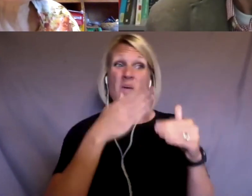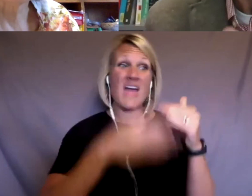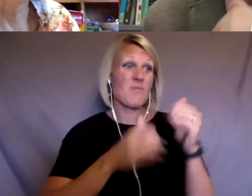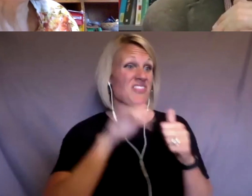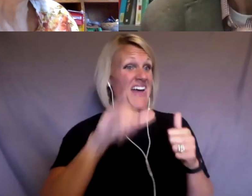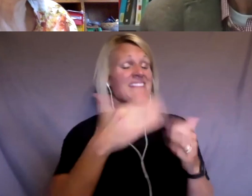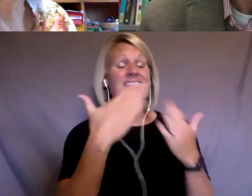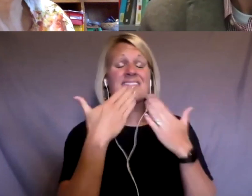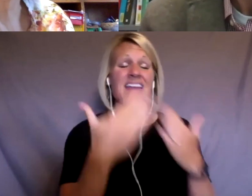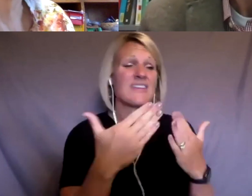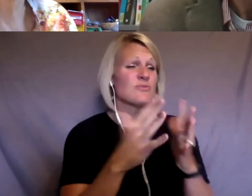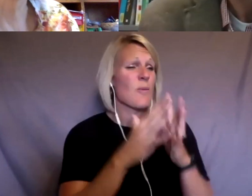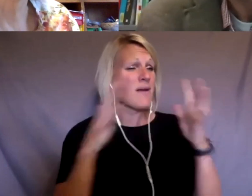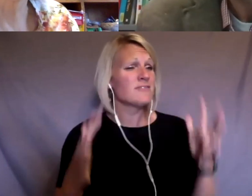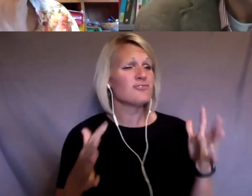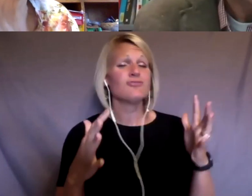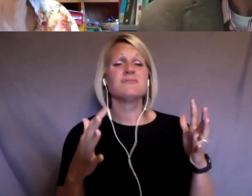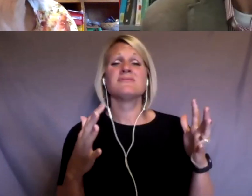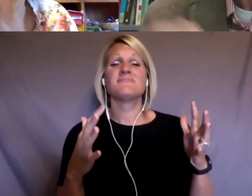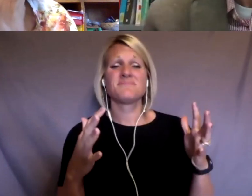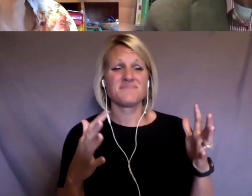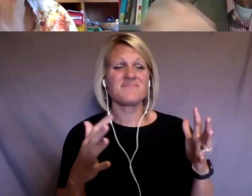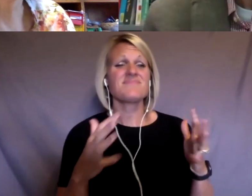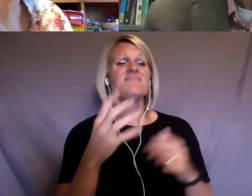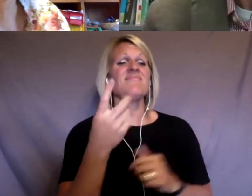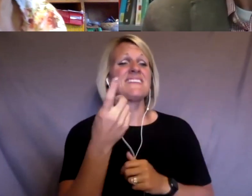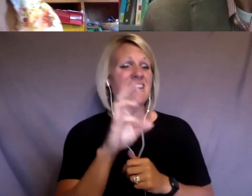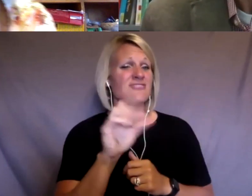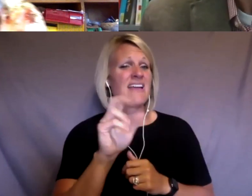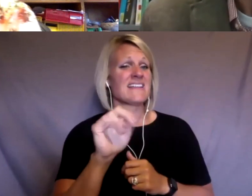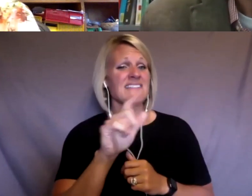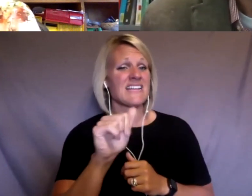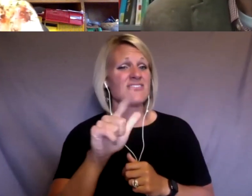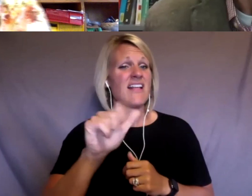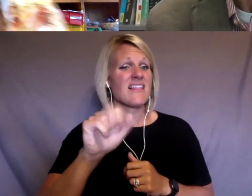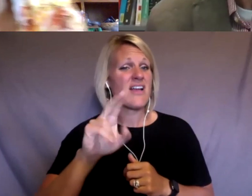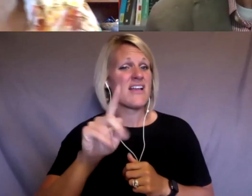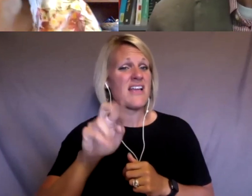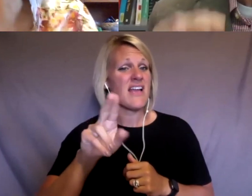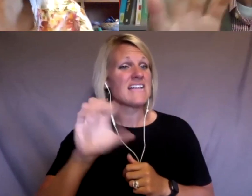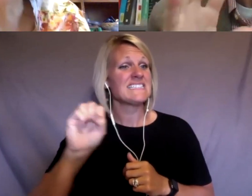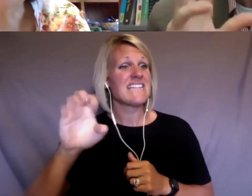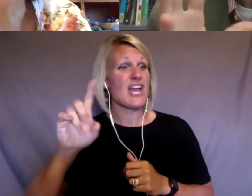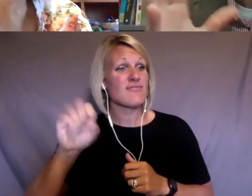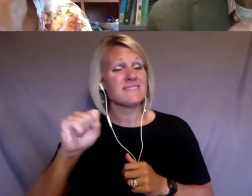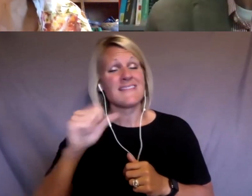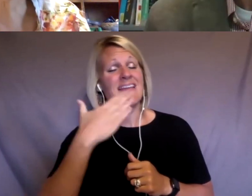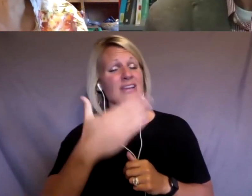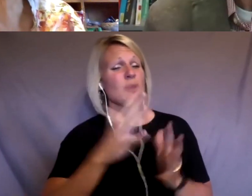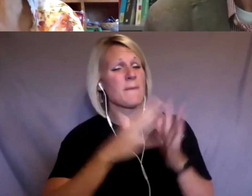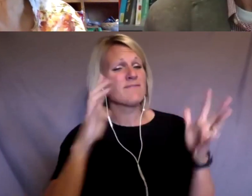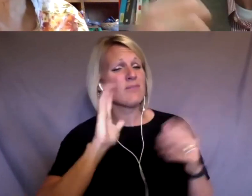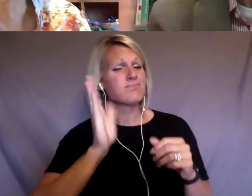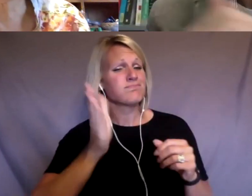much, Dr. Anastasia Loukaidou-Sederis. It's an honor to have you. A fantastic presentation. We'll be taking just a 1 or 2 minute